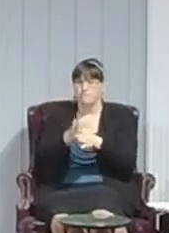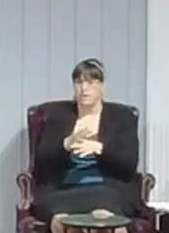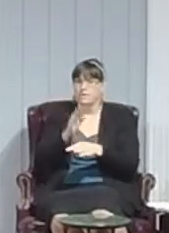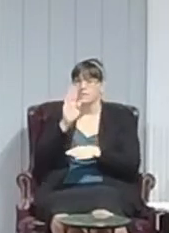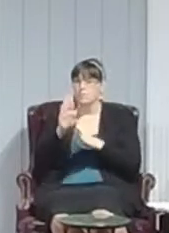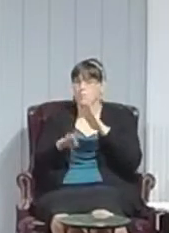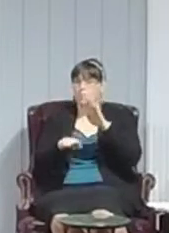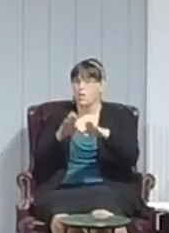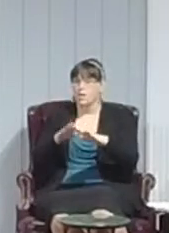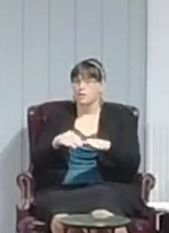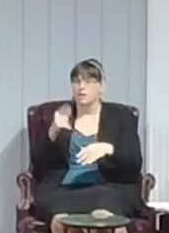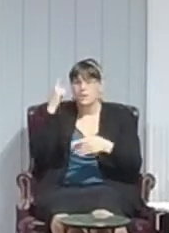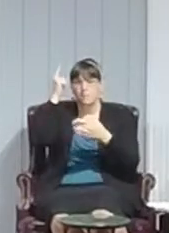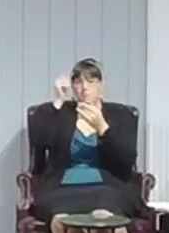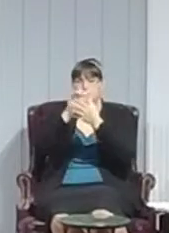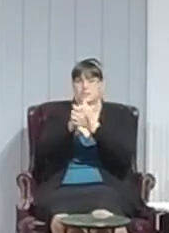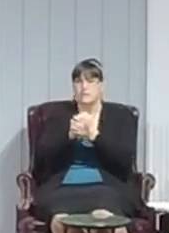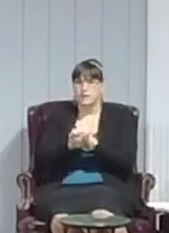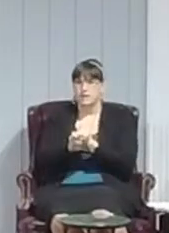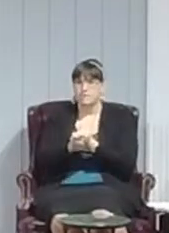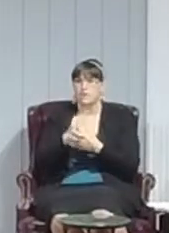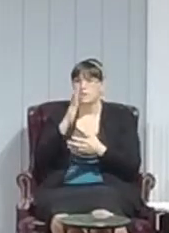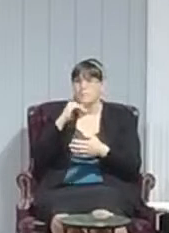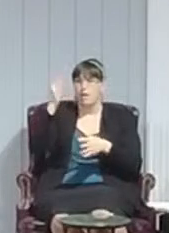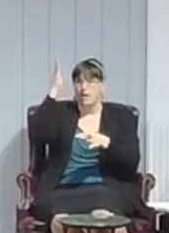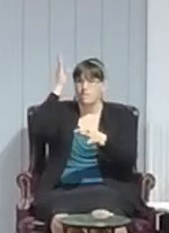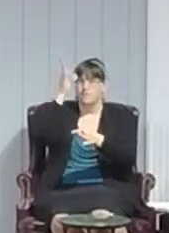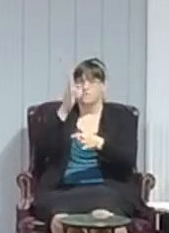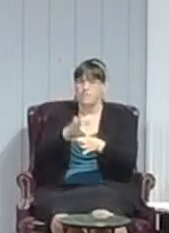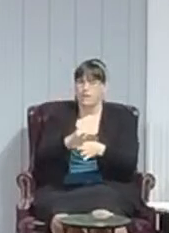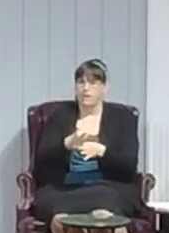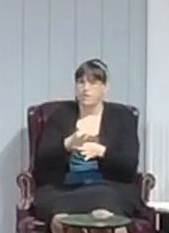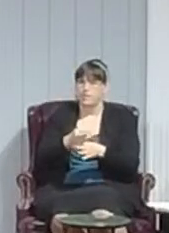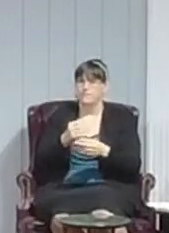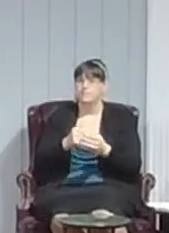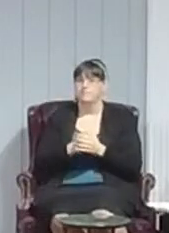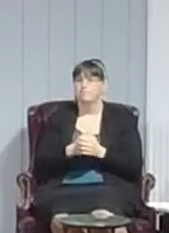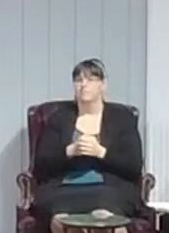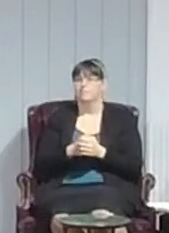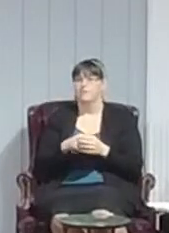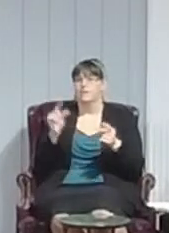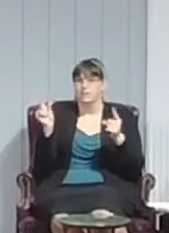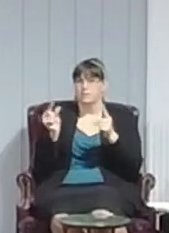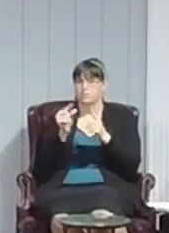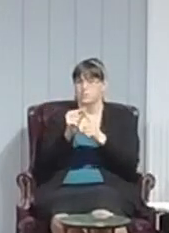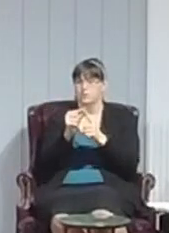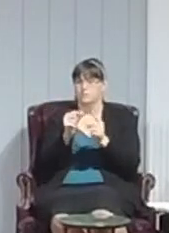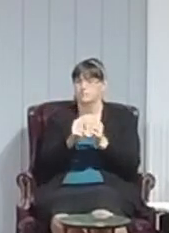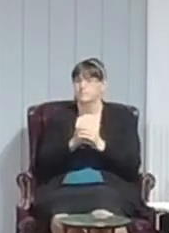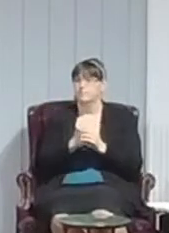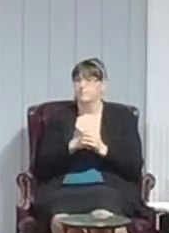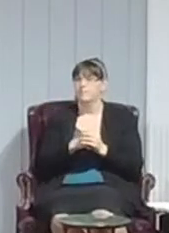to believe what he says in his word. Notice also there in this passage, there is